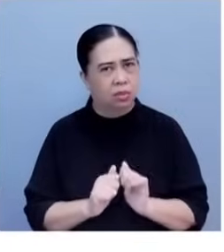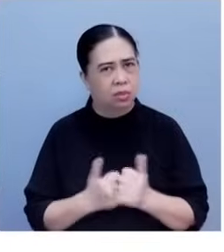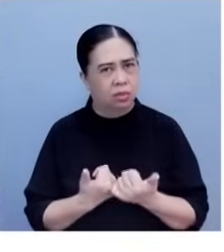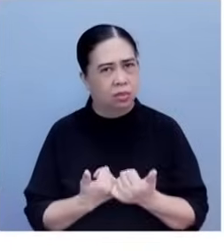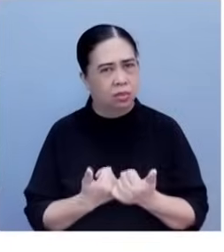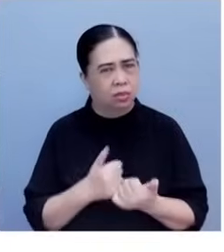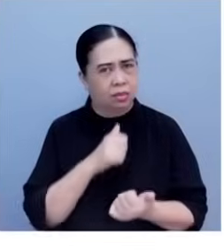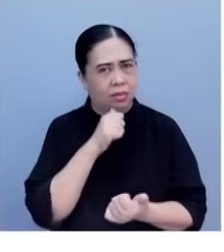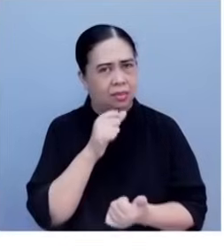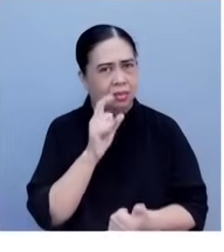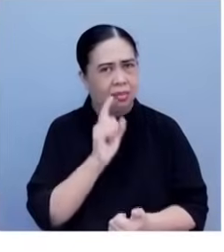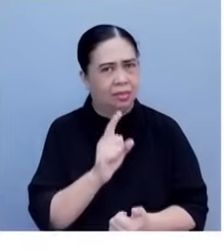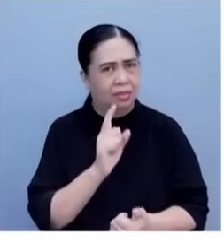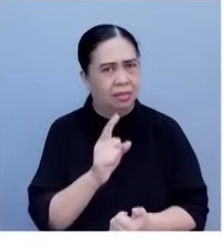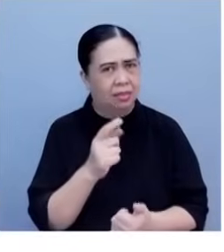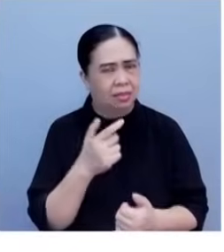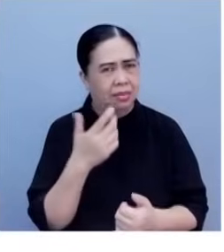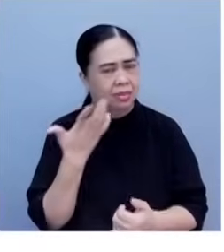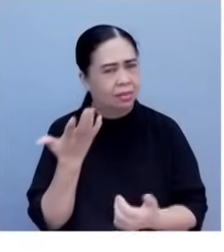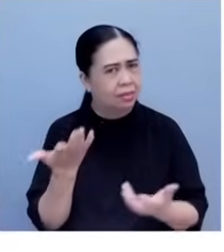a threat, Attorney Panelo?